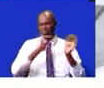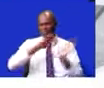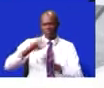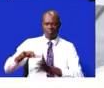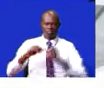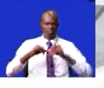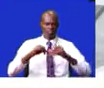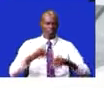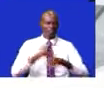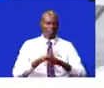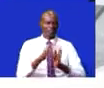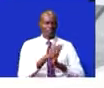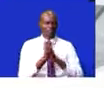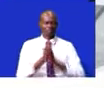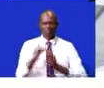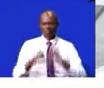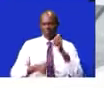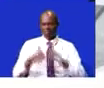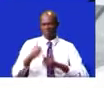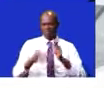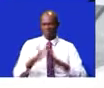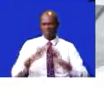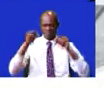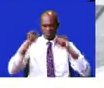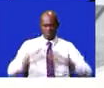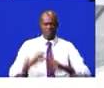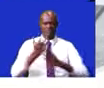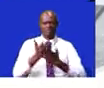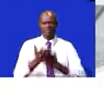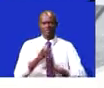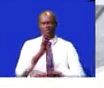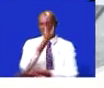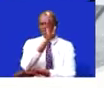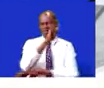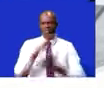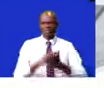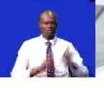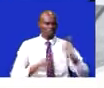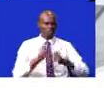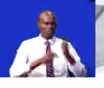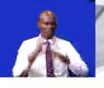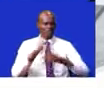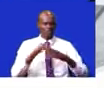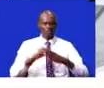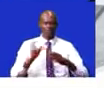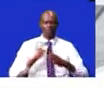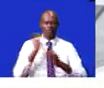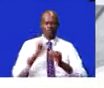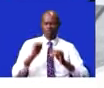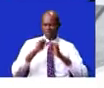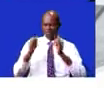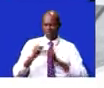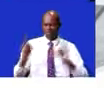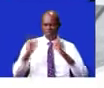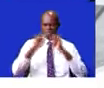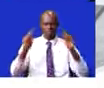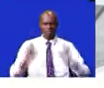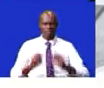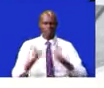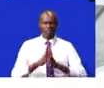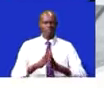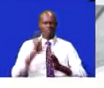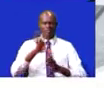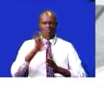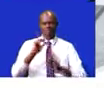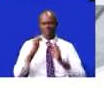Wadhi nyime yudo weche manyien mago mag dier odiechieng' gin weche mago muya achiel kachiel e mesawa mano mar kawo weche